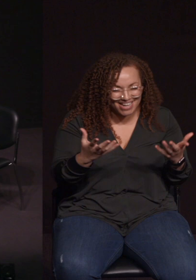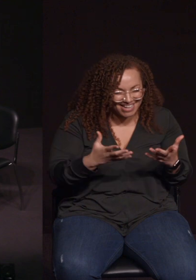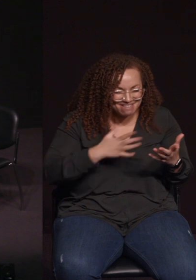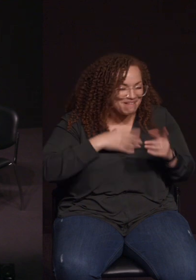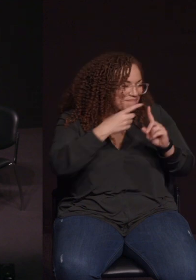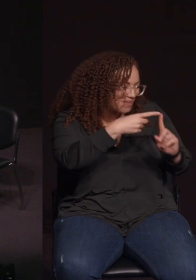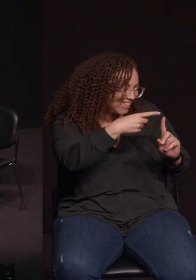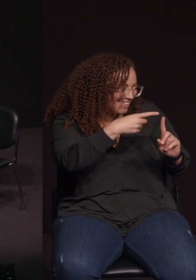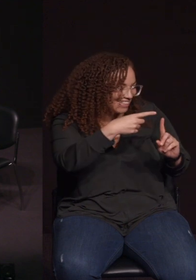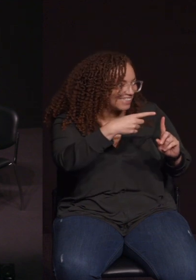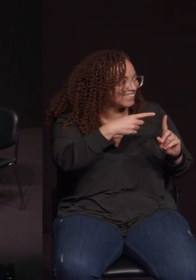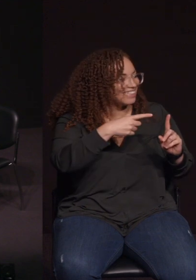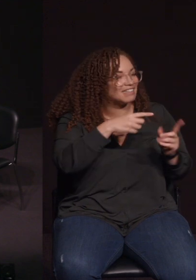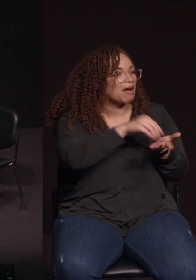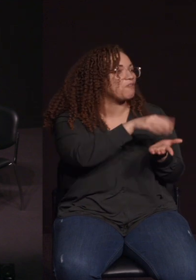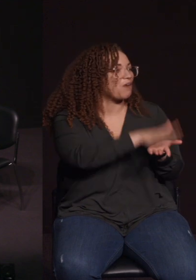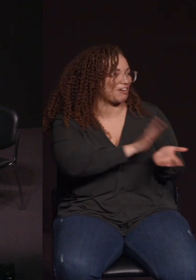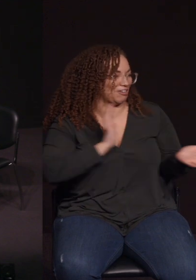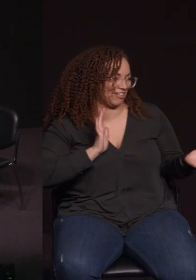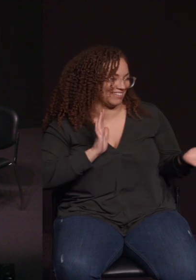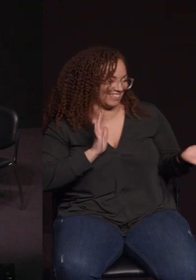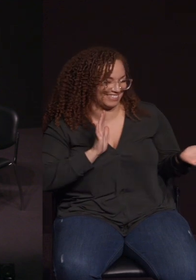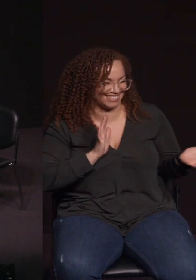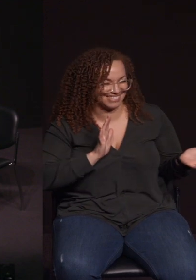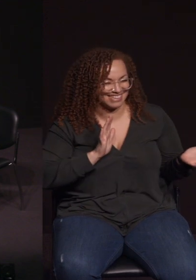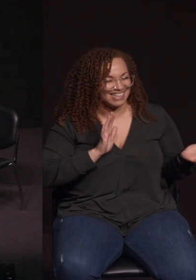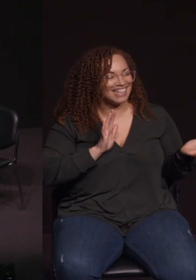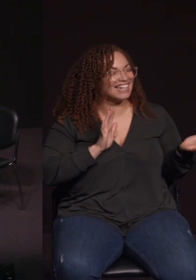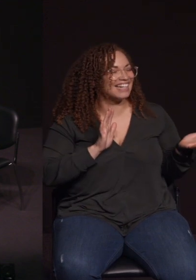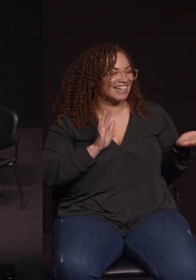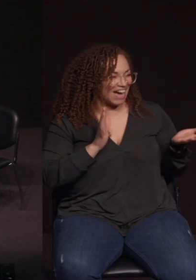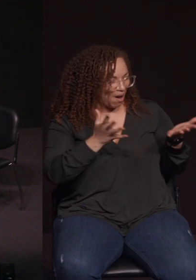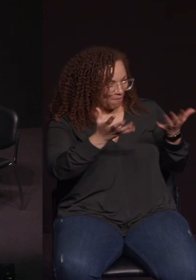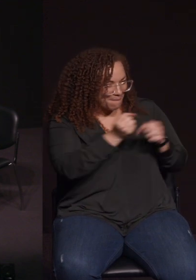this, yeah, because this is on record. And he'd be like, hey, Dad, I was there too.